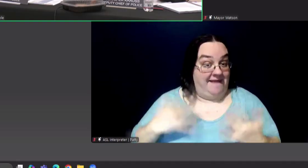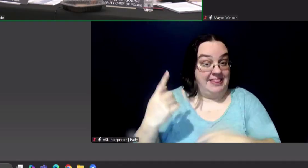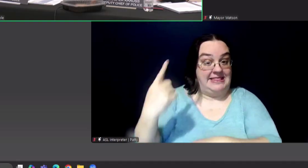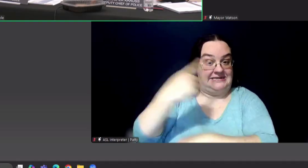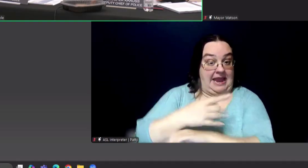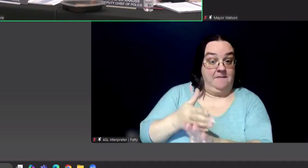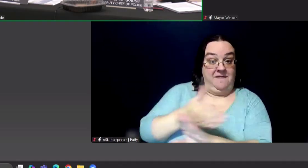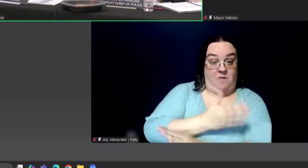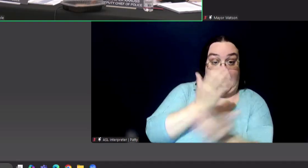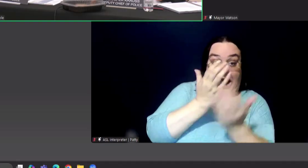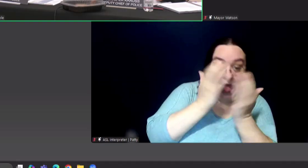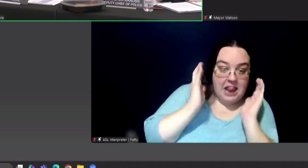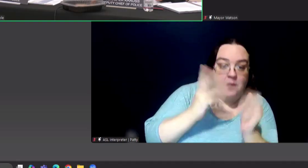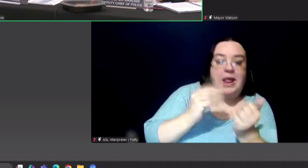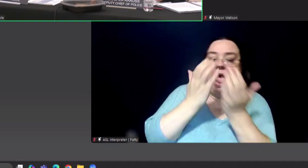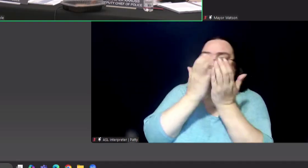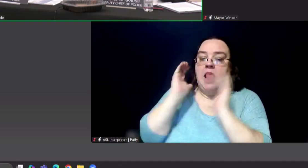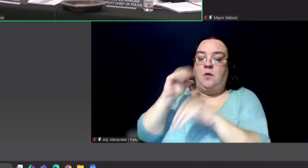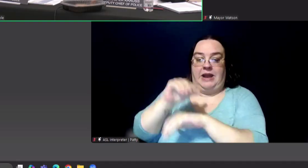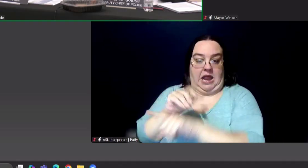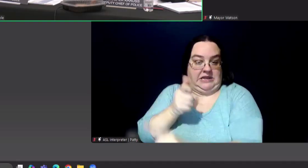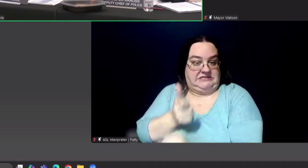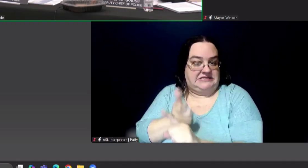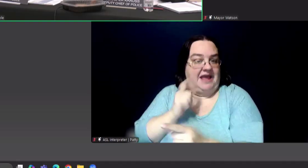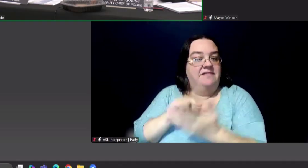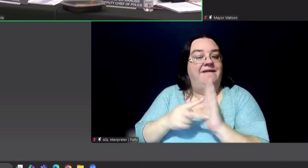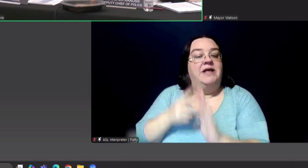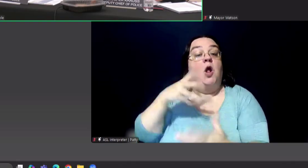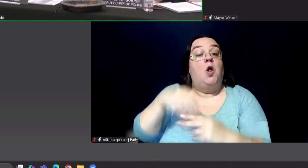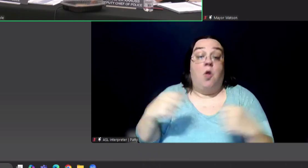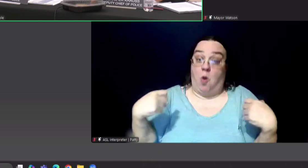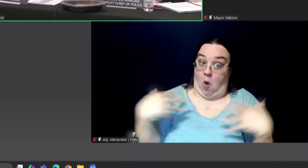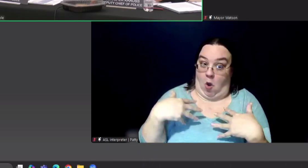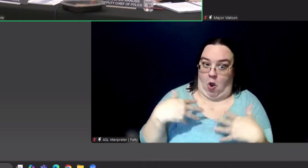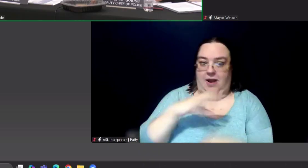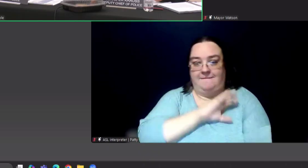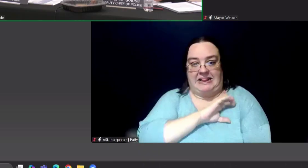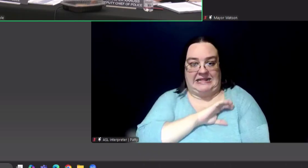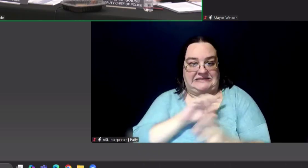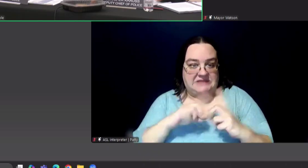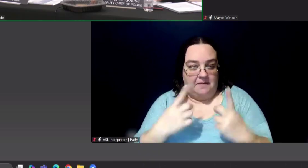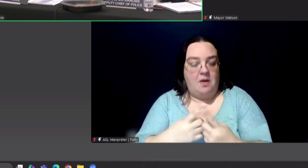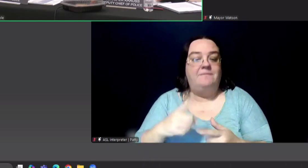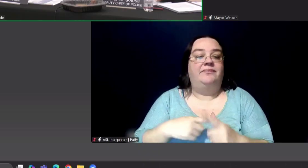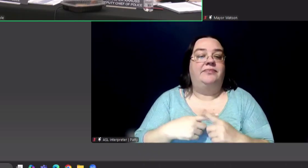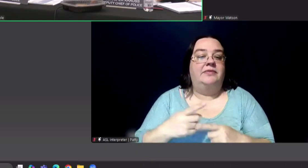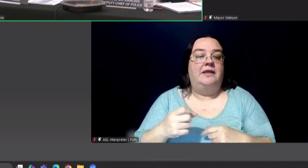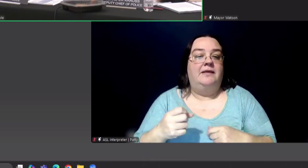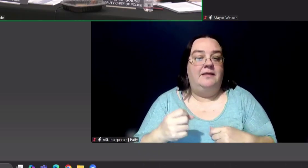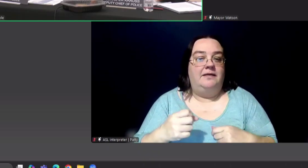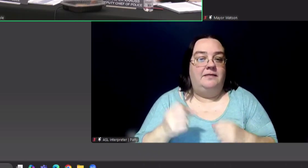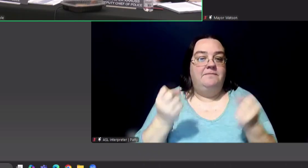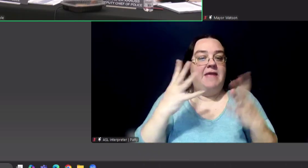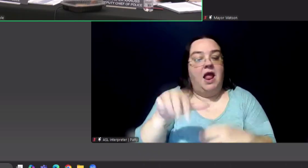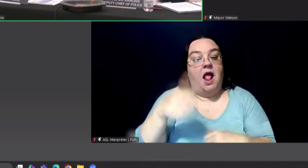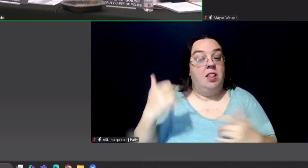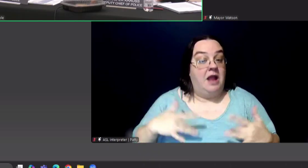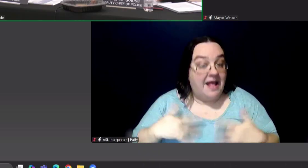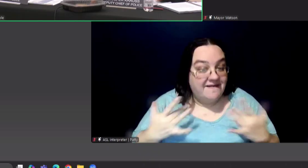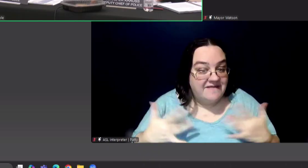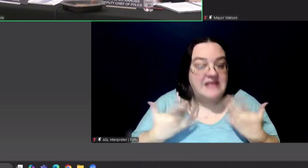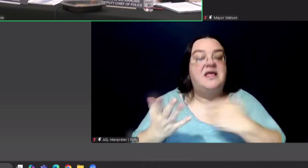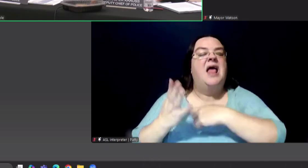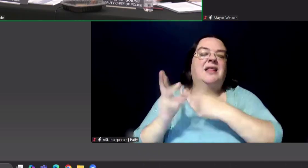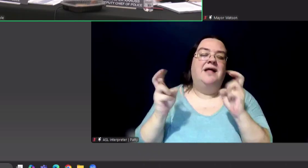Halloween and Halloween night, to include the Haunted Police Department, and then lots of other events, fall festival